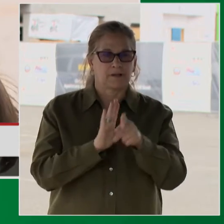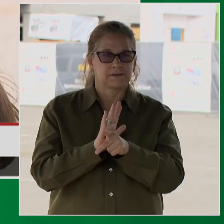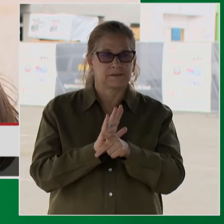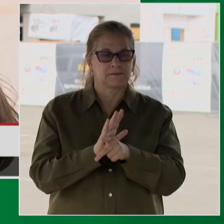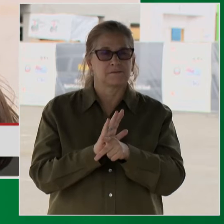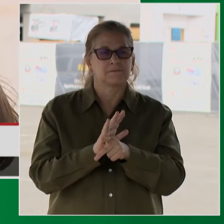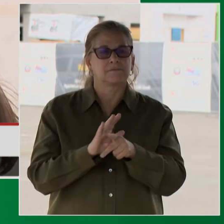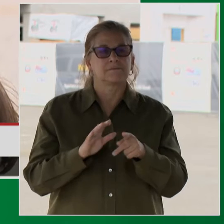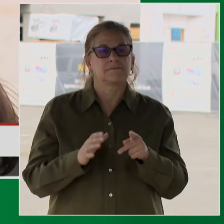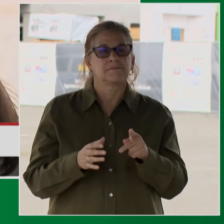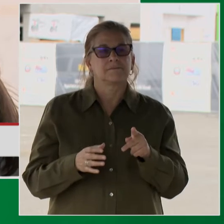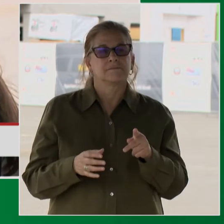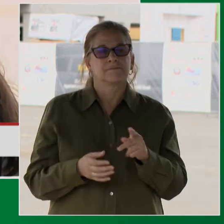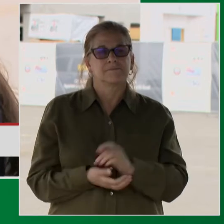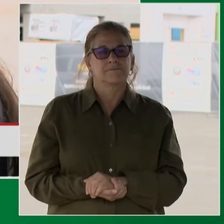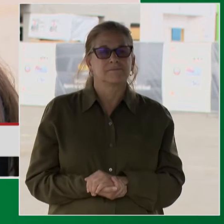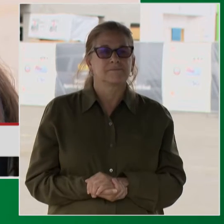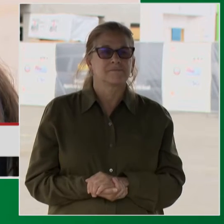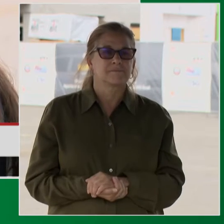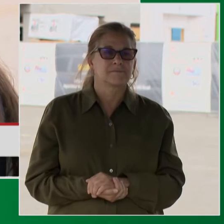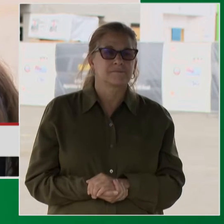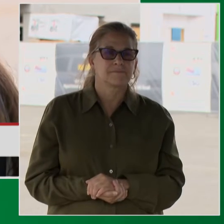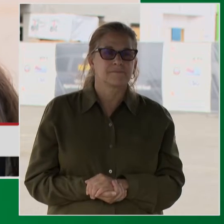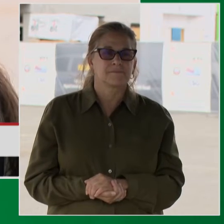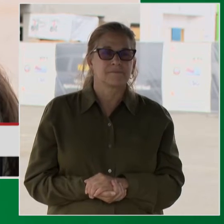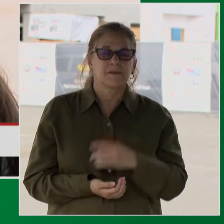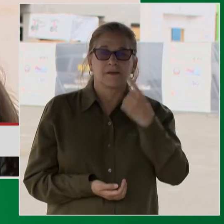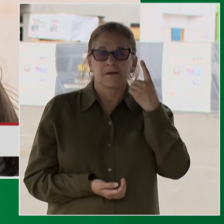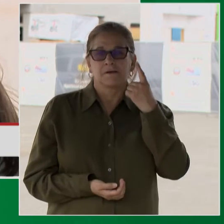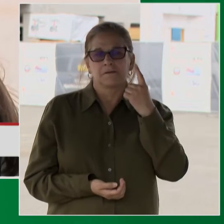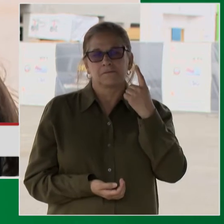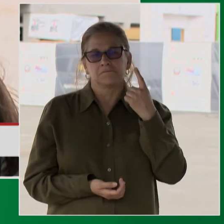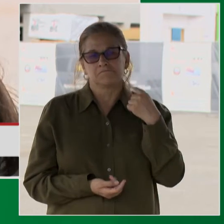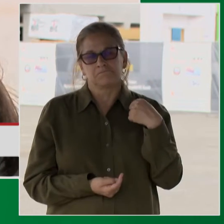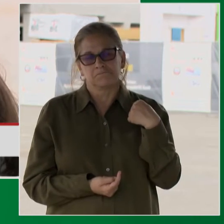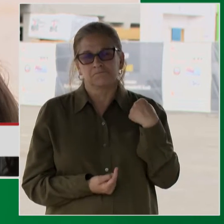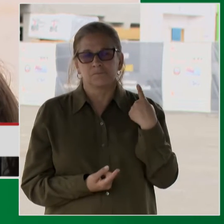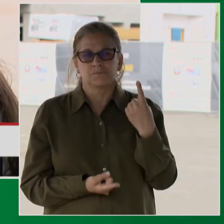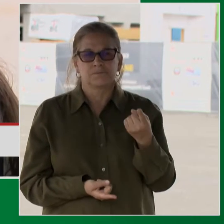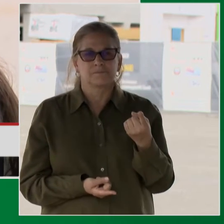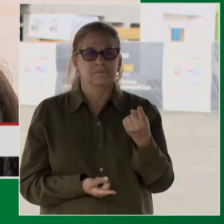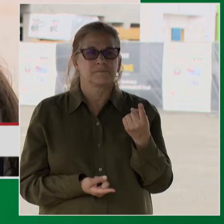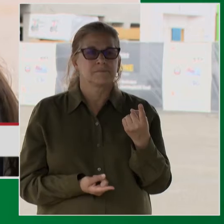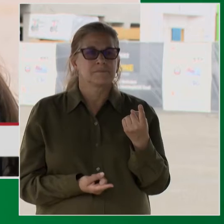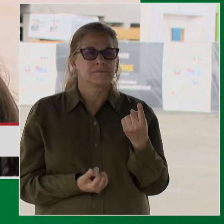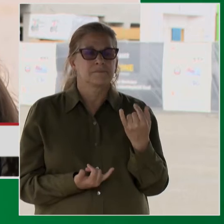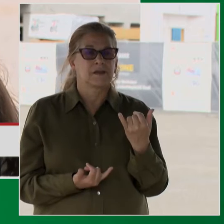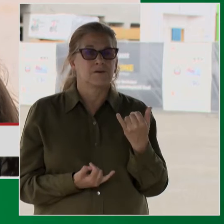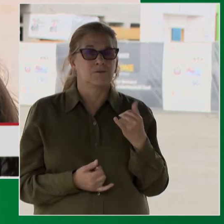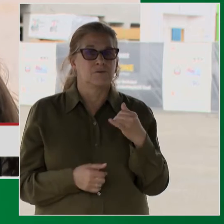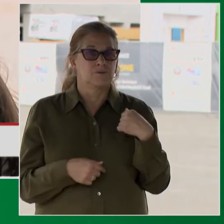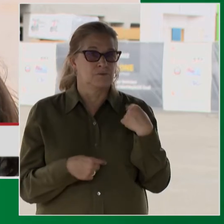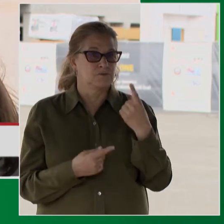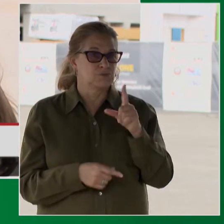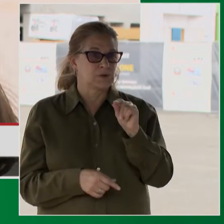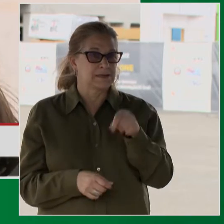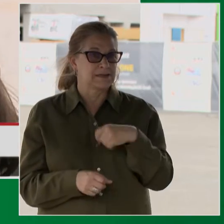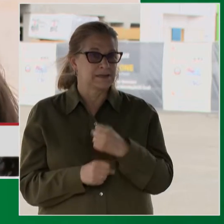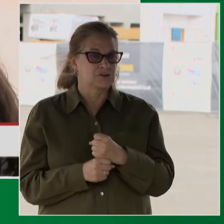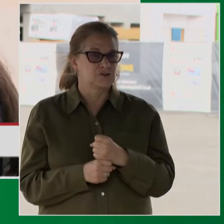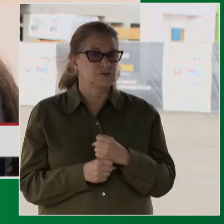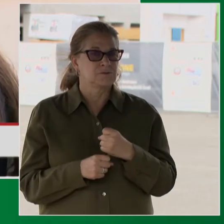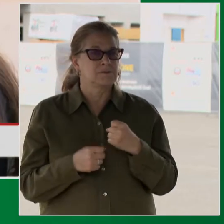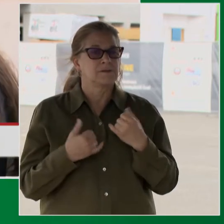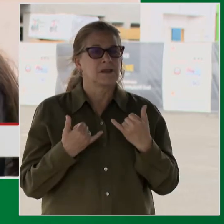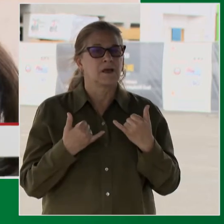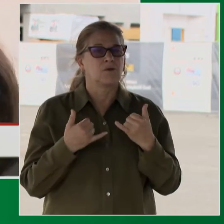credit. This has been around for a while. And fortunately, in the 20 or so years it's been on the books, new grocers